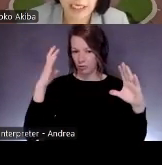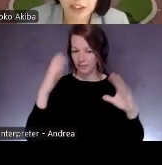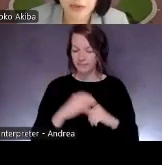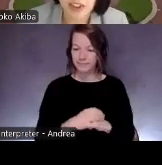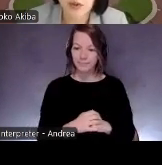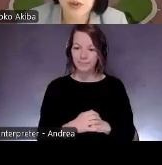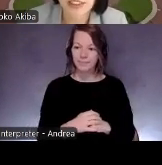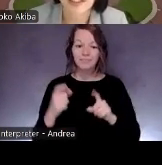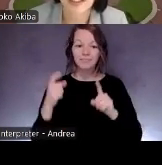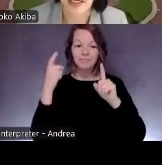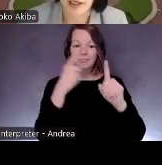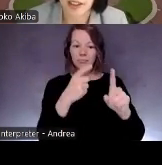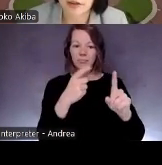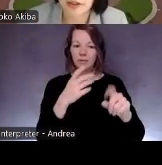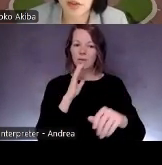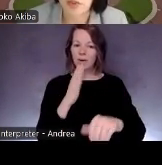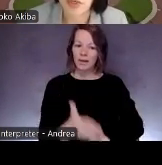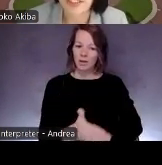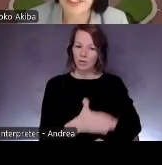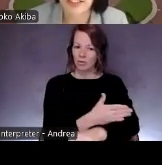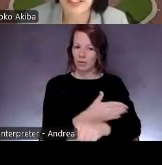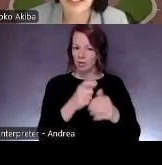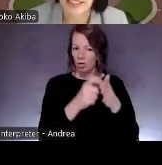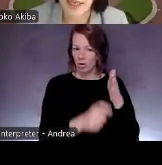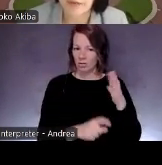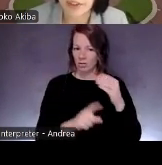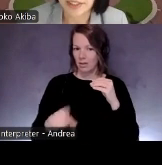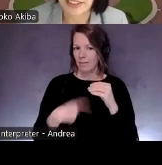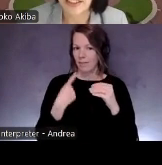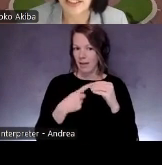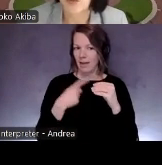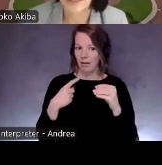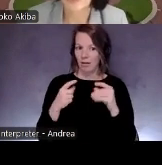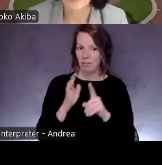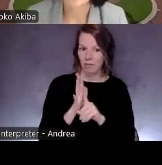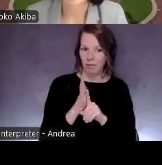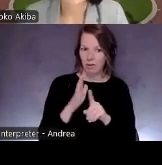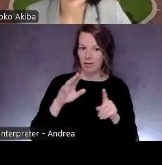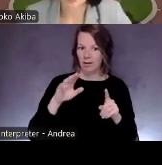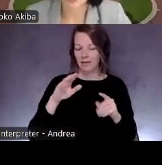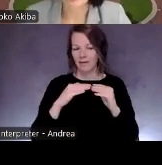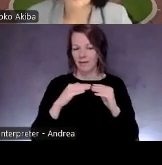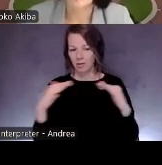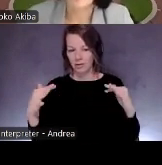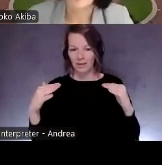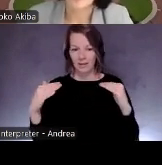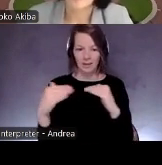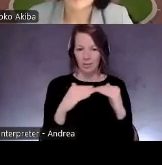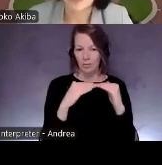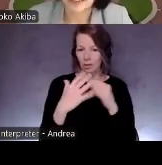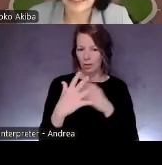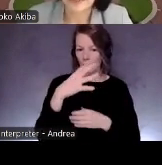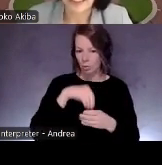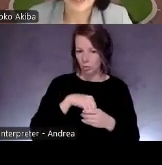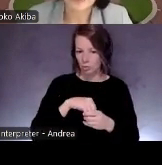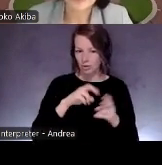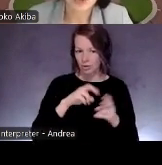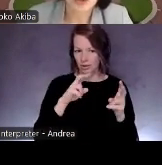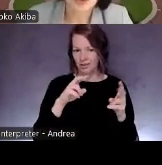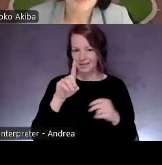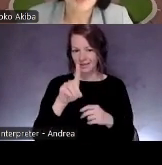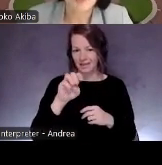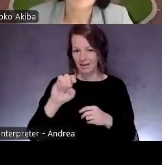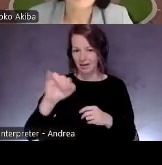we would like to increase the articles on pressing diversity, equity, and inclusion,